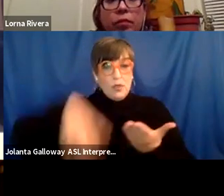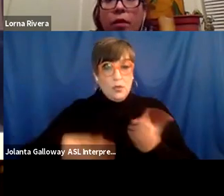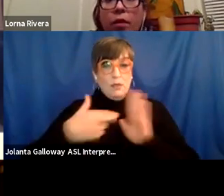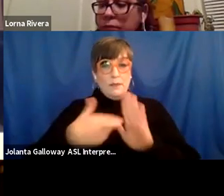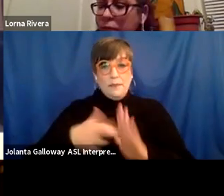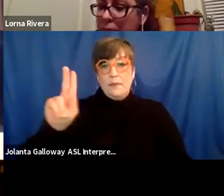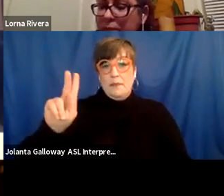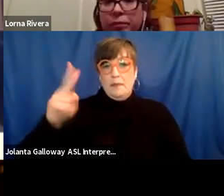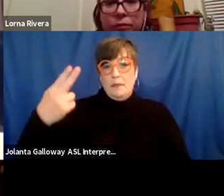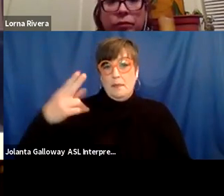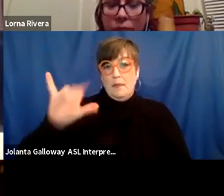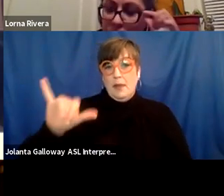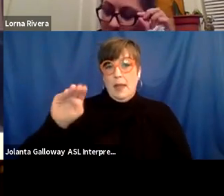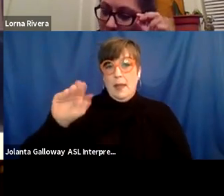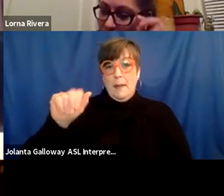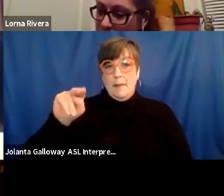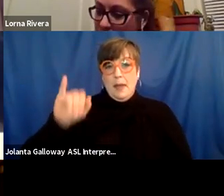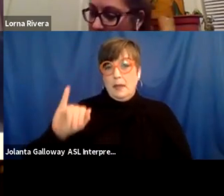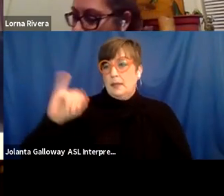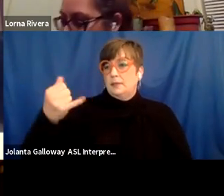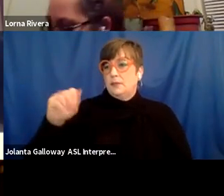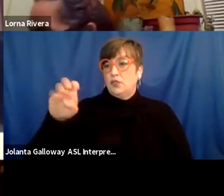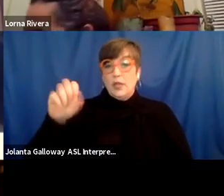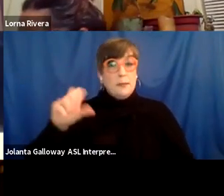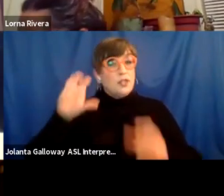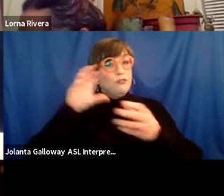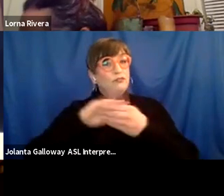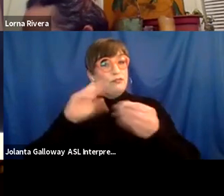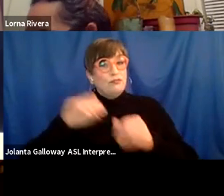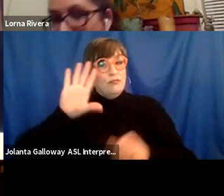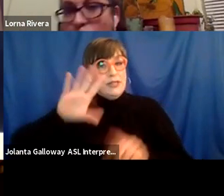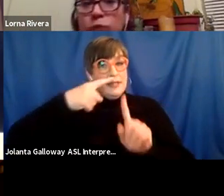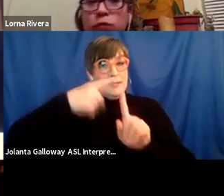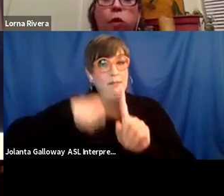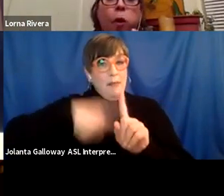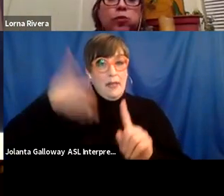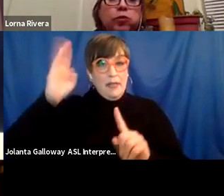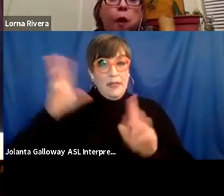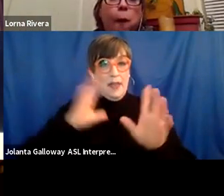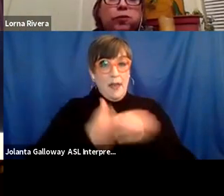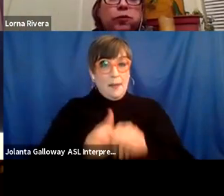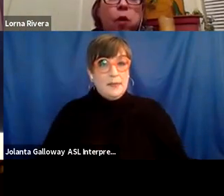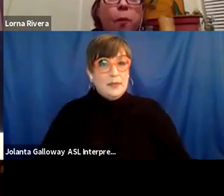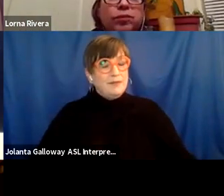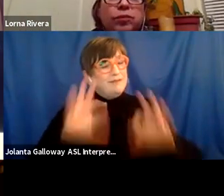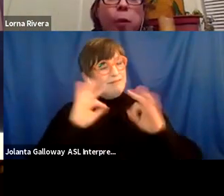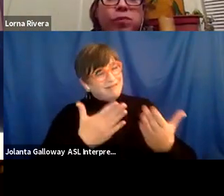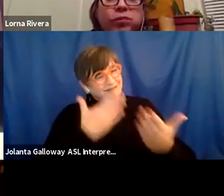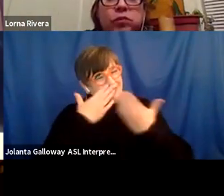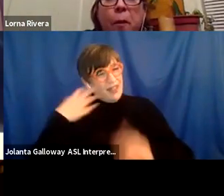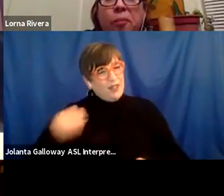Kimani James, to present his monthly update. Mr. James. Thank you, Chair. Hello,